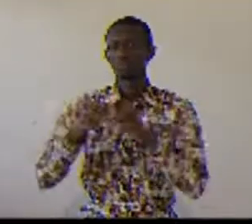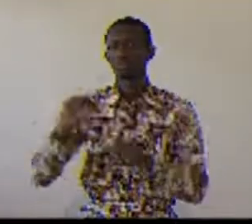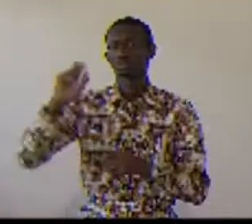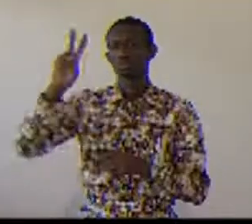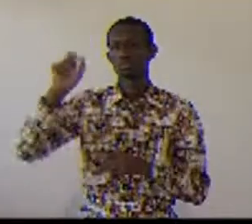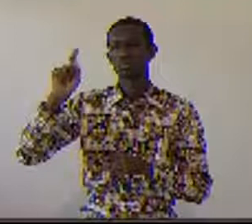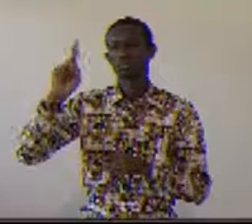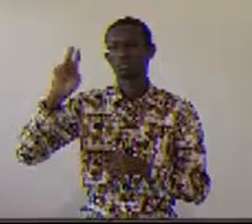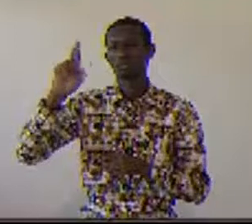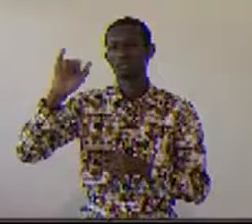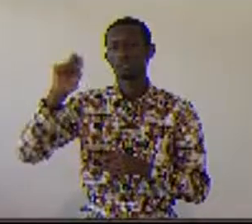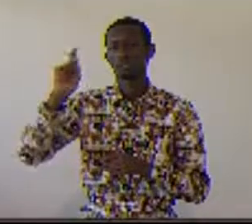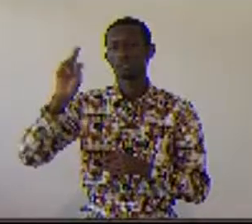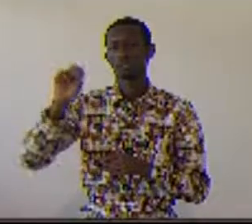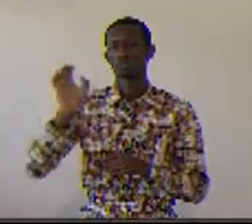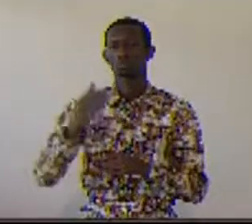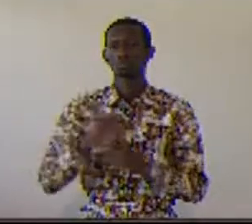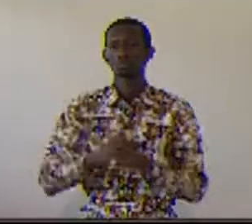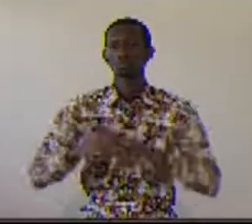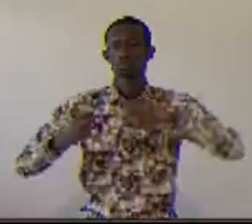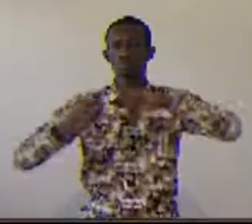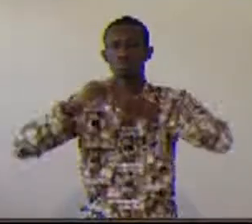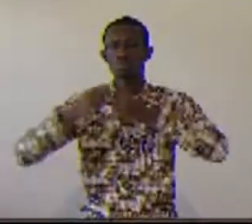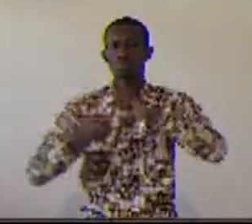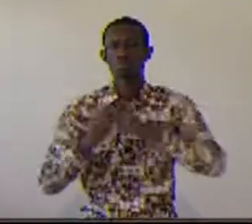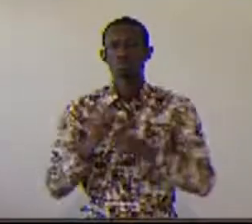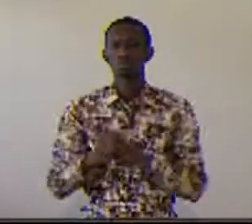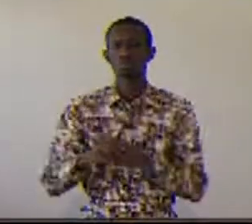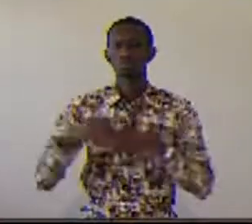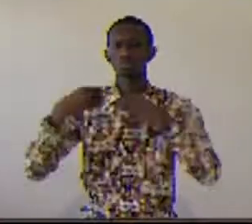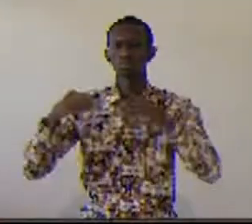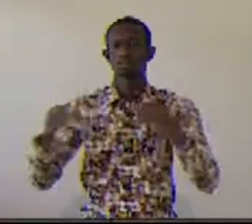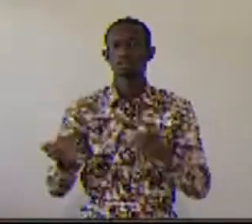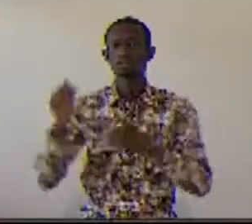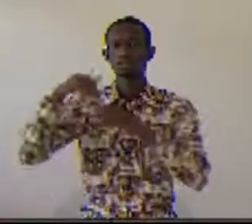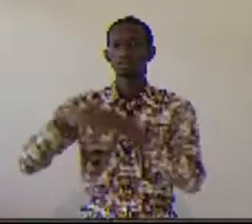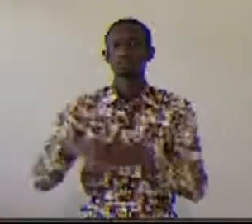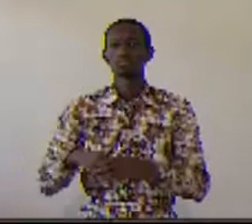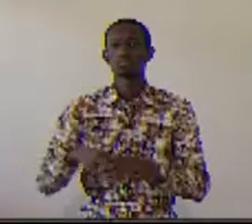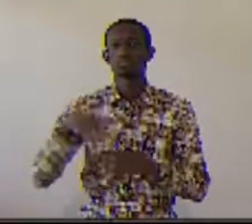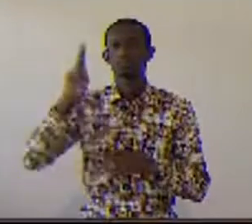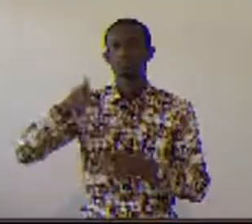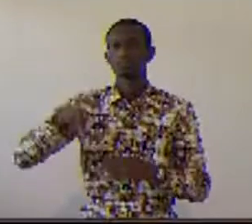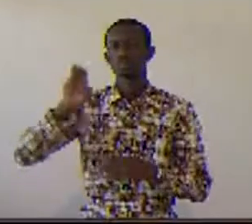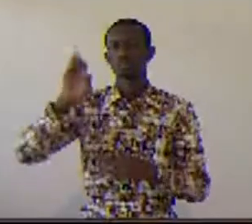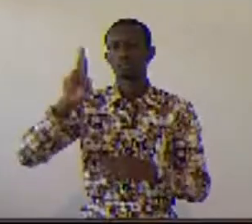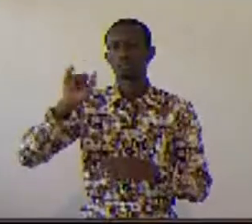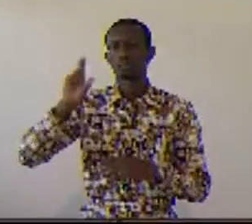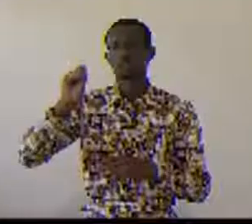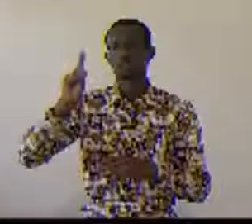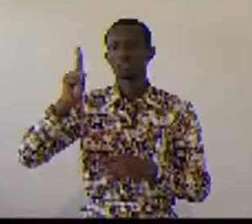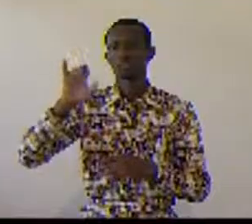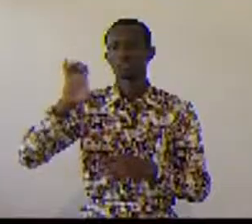the trends in the variation of metallic character, electrical conductivity, and melting and boiling